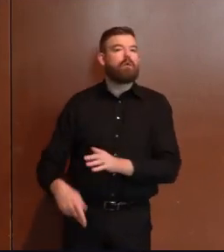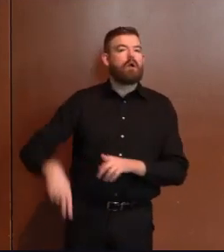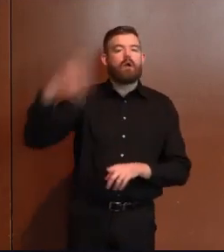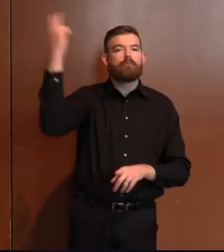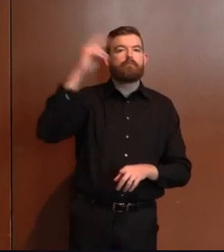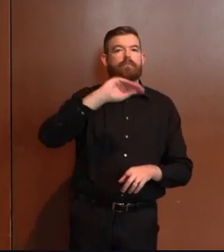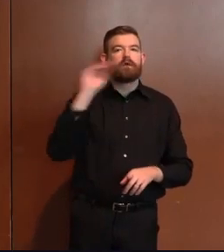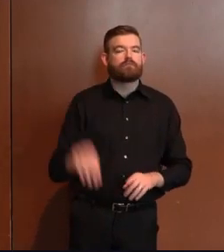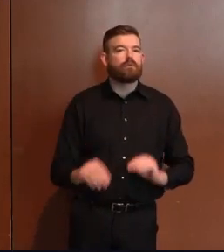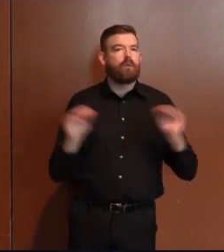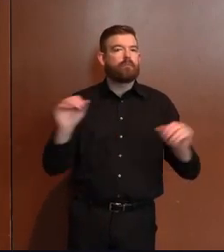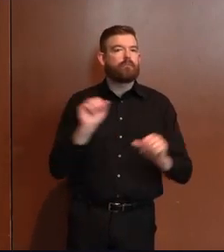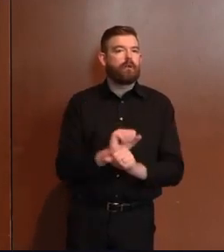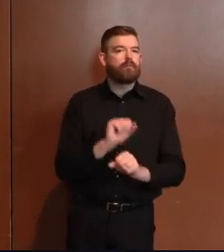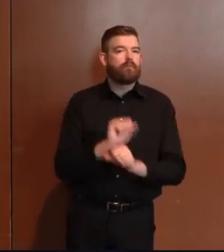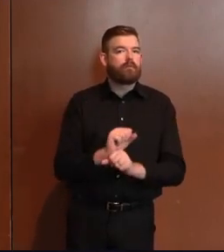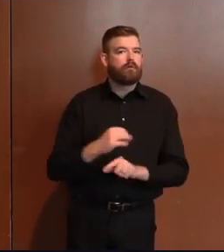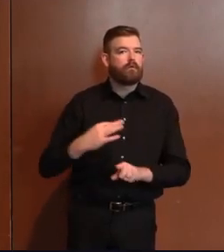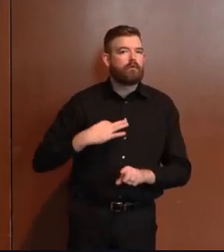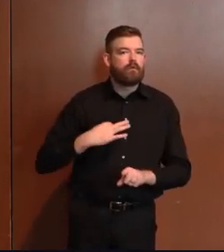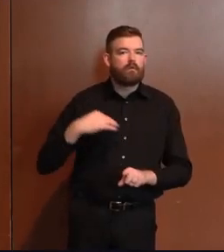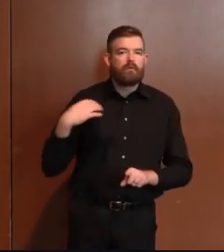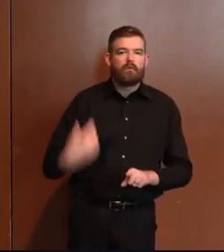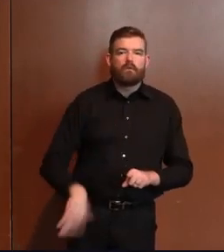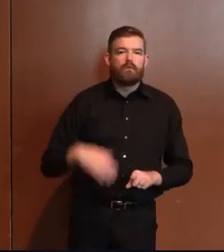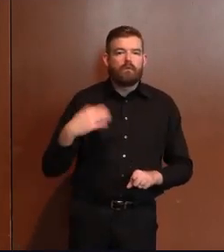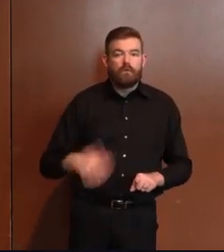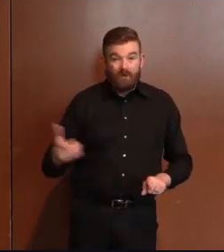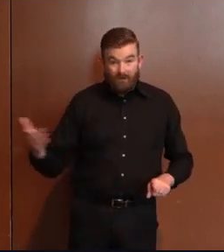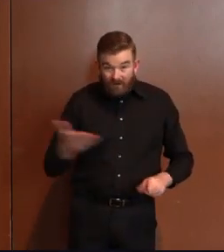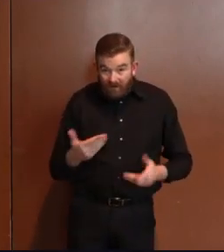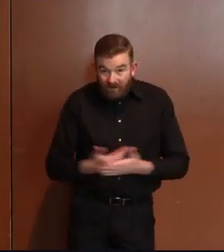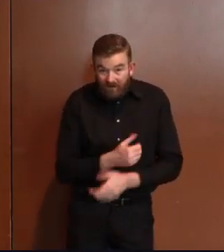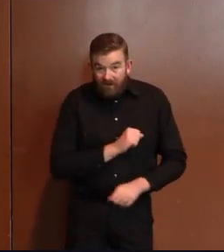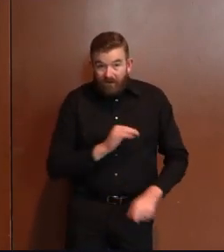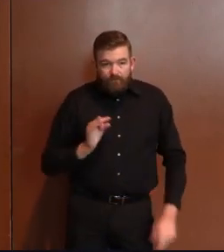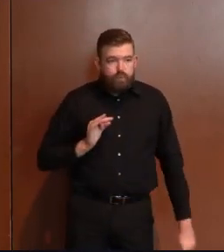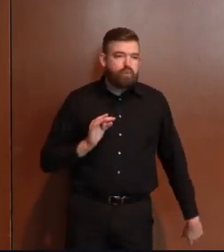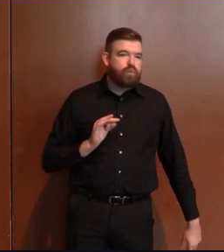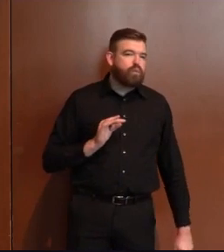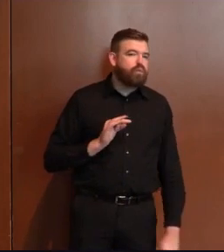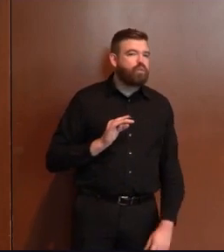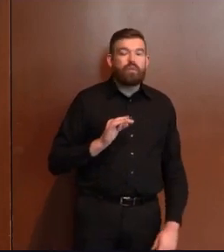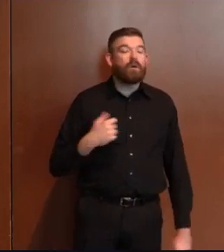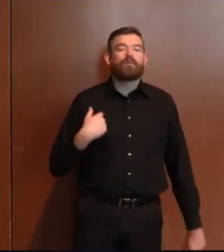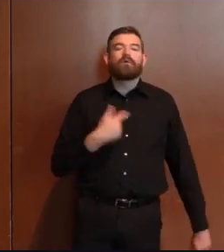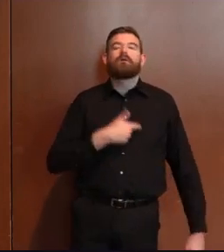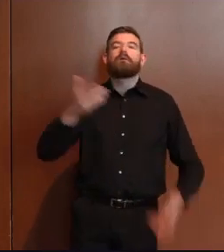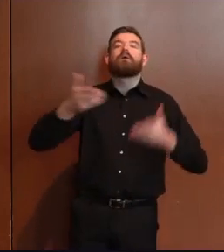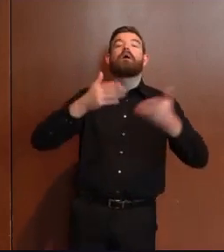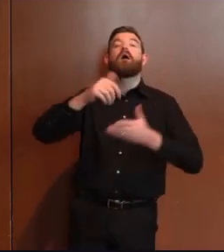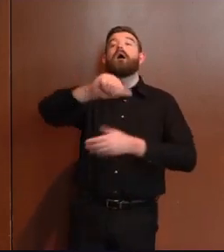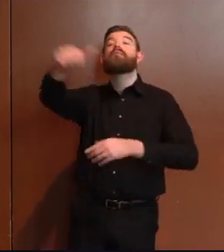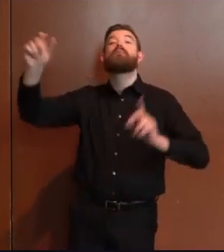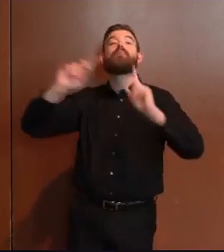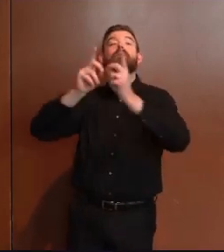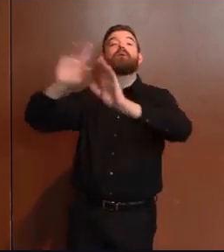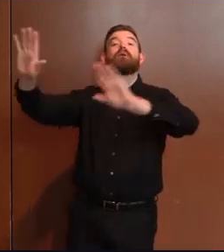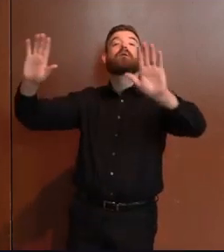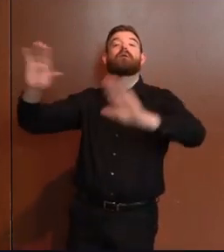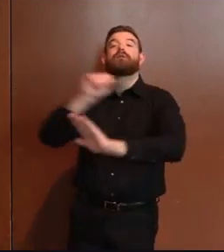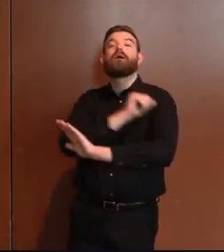hiring new staff, we are just trying to put staff on from other divisions. Sadly, it's not. I can't hire somebody, I can't